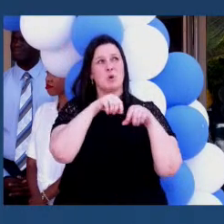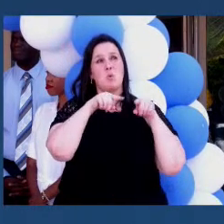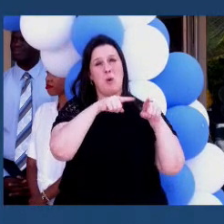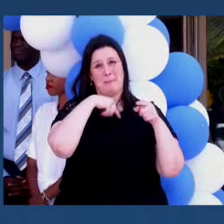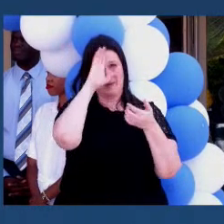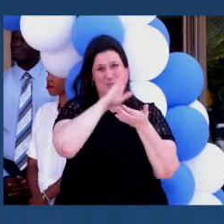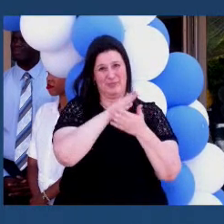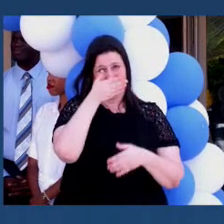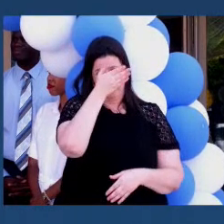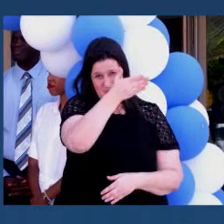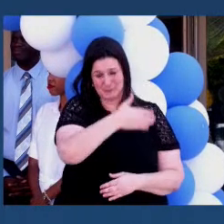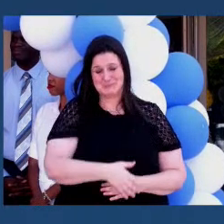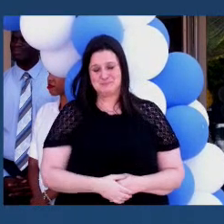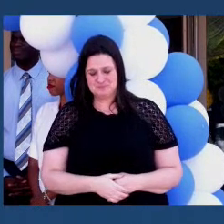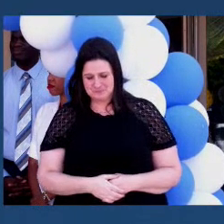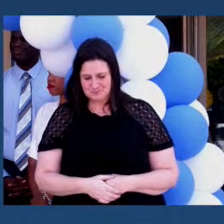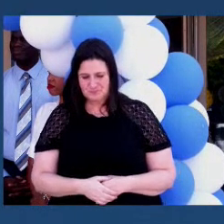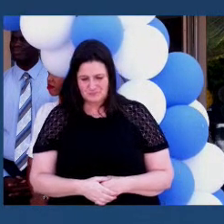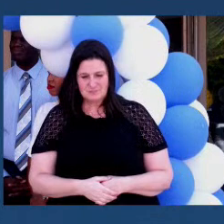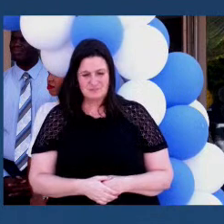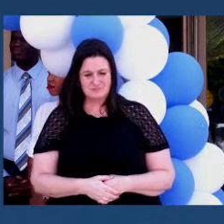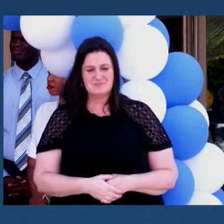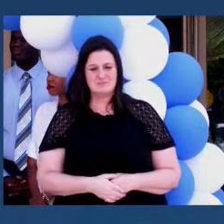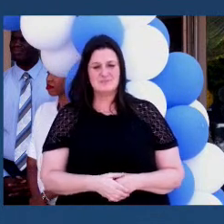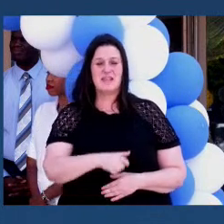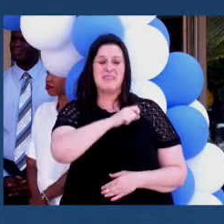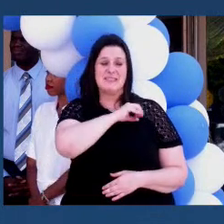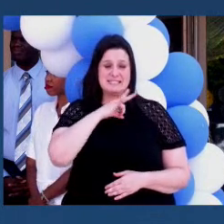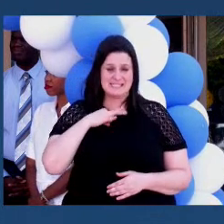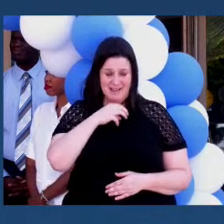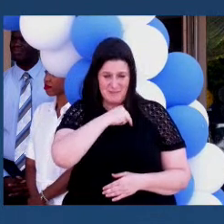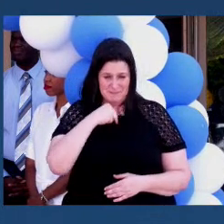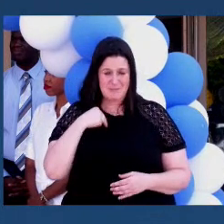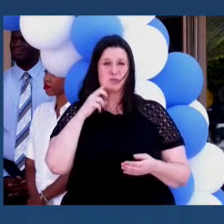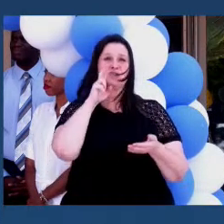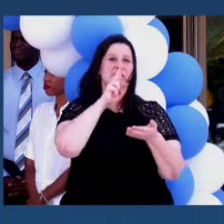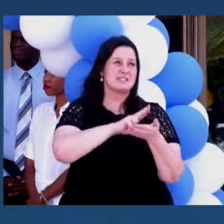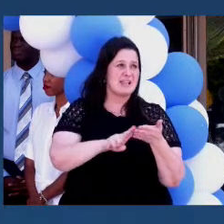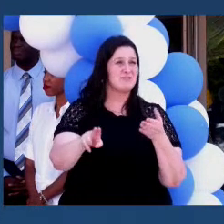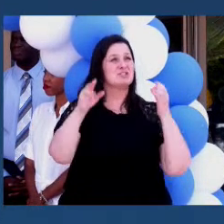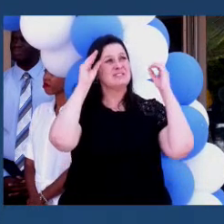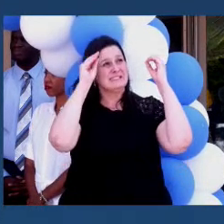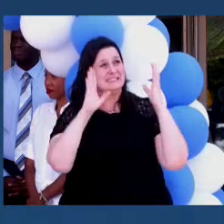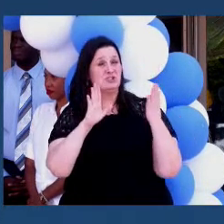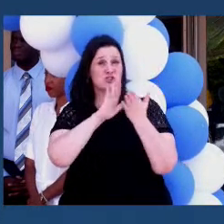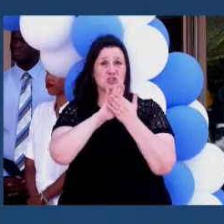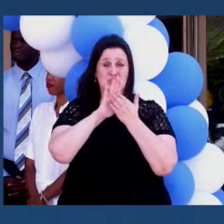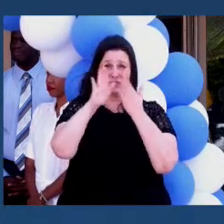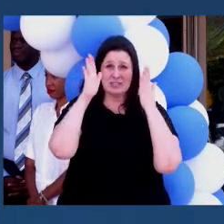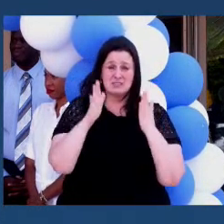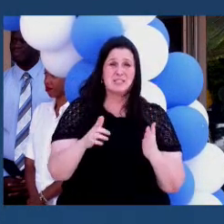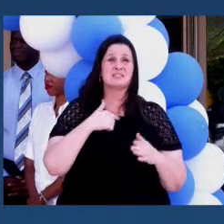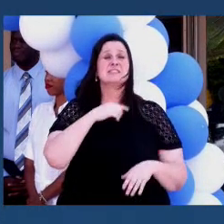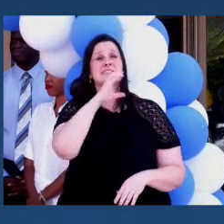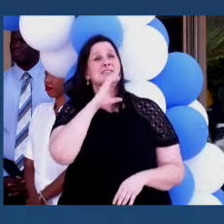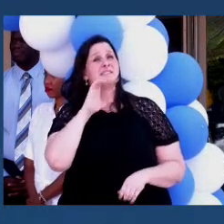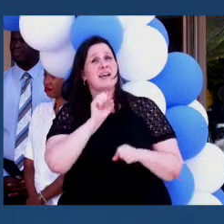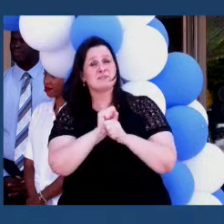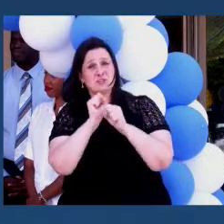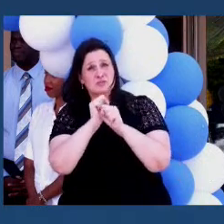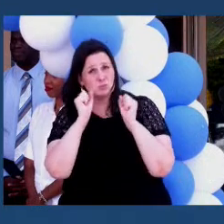there, and those staff members, secretaries, teachers, custodians, cafeteria